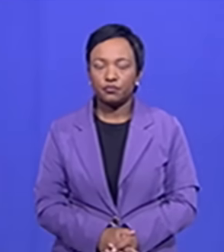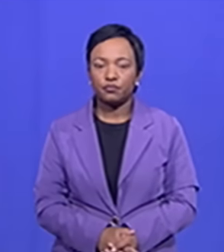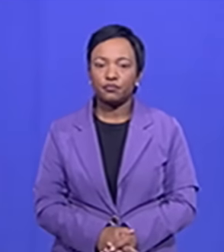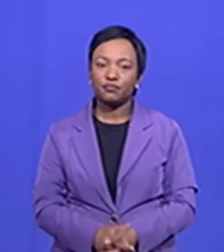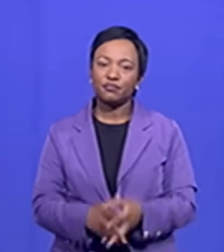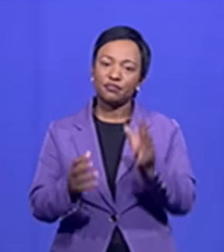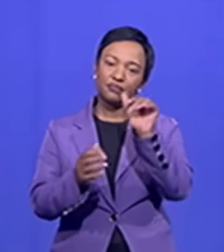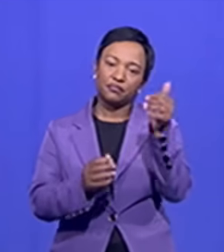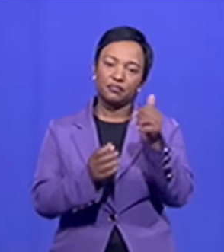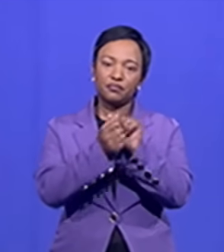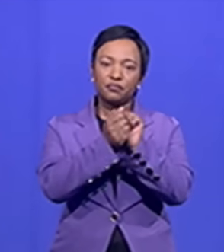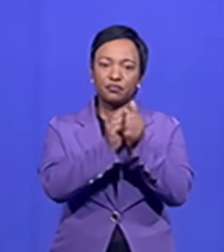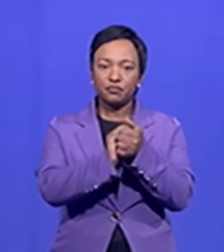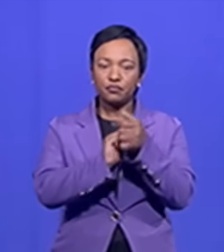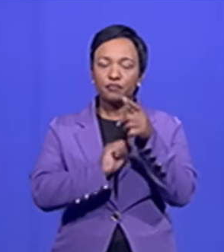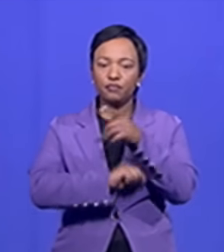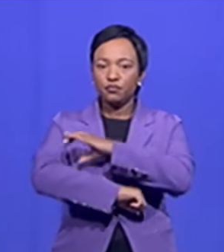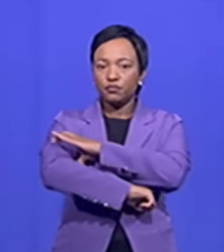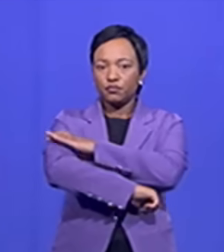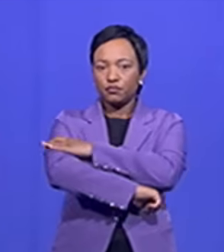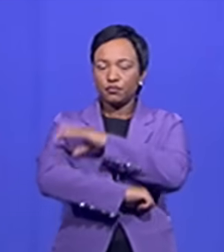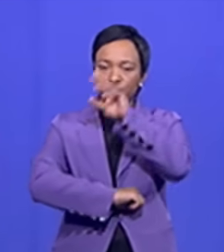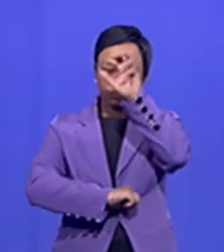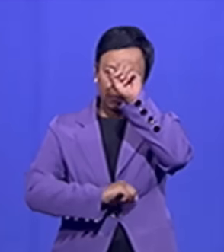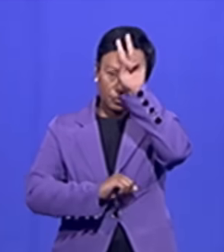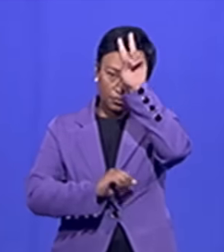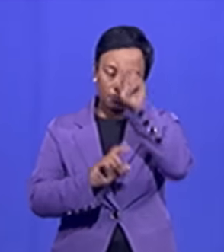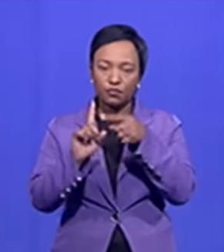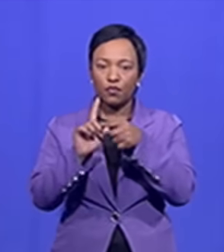Mo dipapading tse ding re fumana hore mo kaptene wa di-Springboks Siya